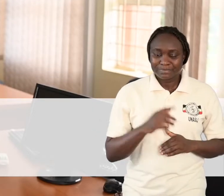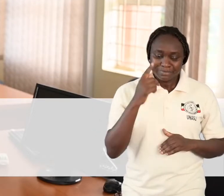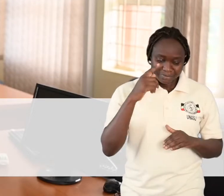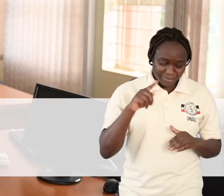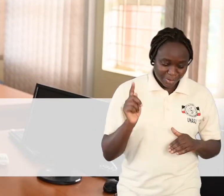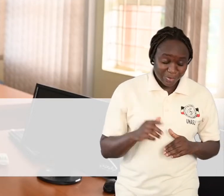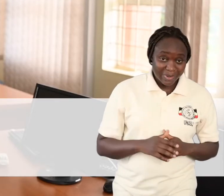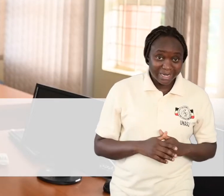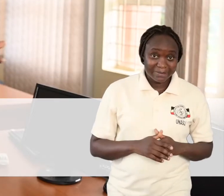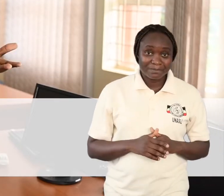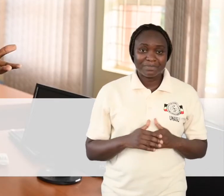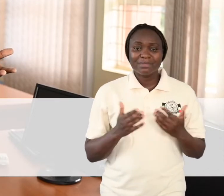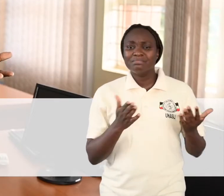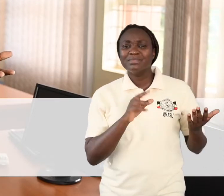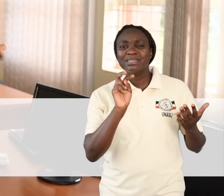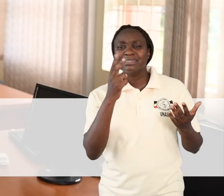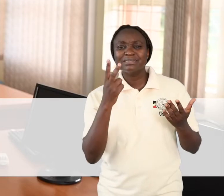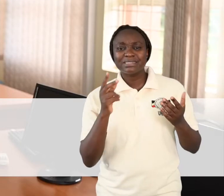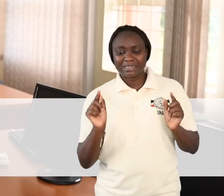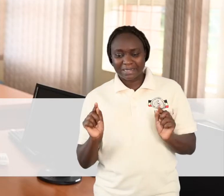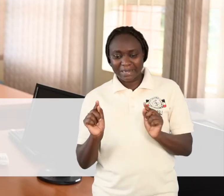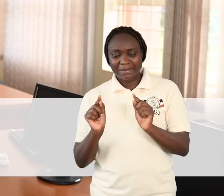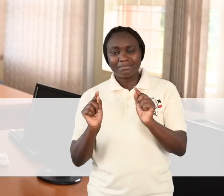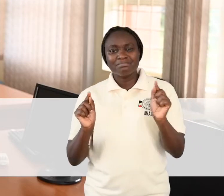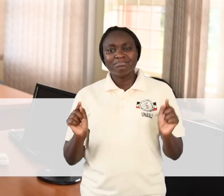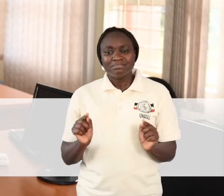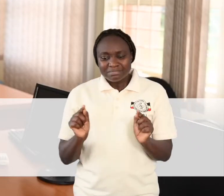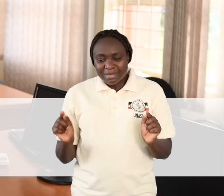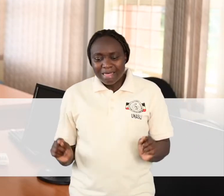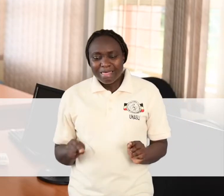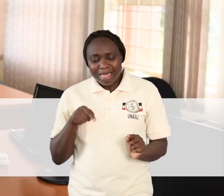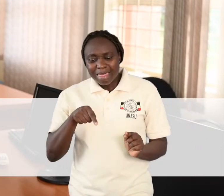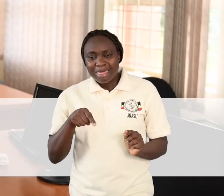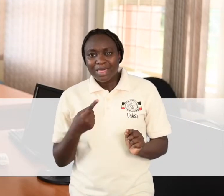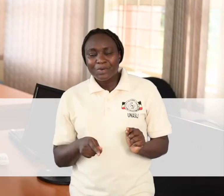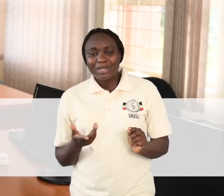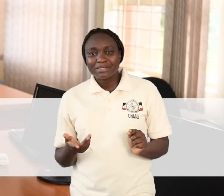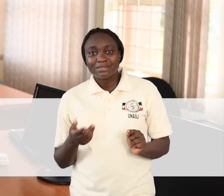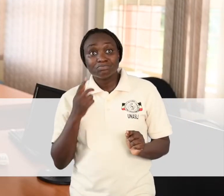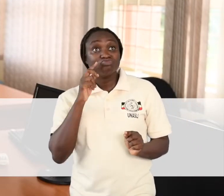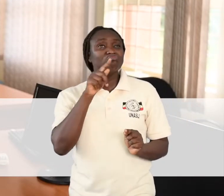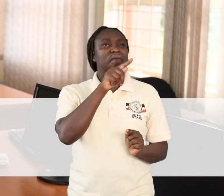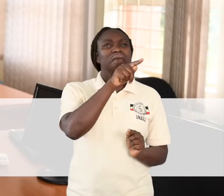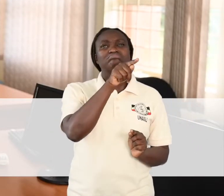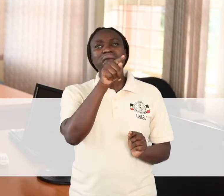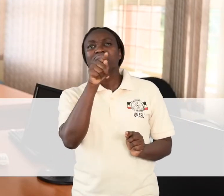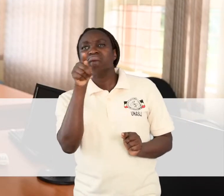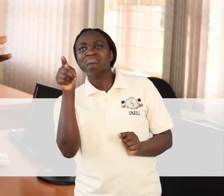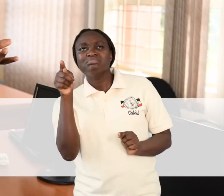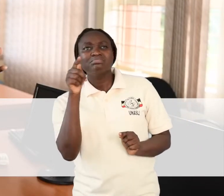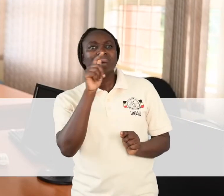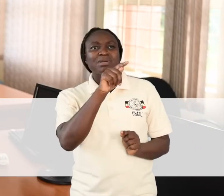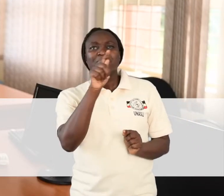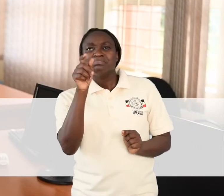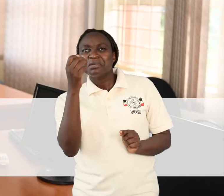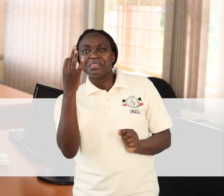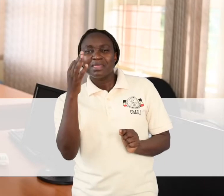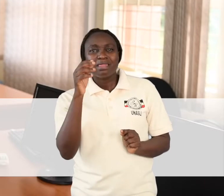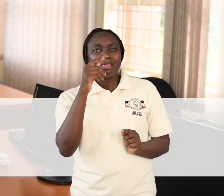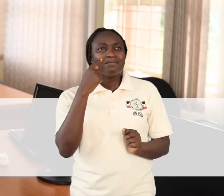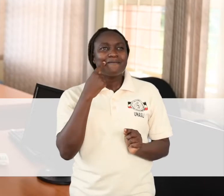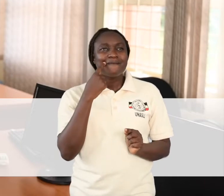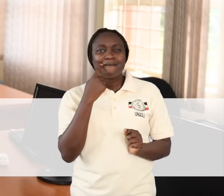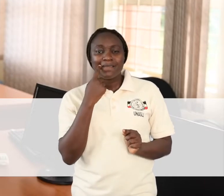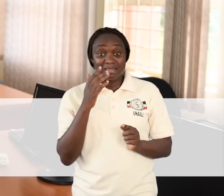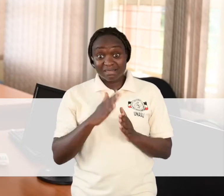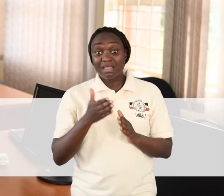Correct. What else do you think of? As you look at those elements, I believe you could even be having some of